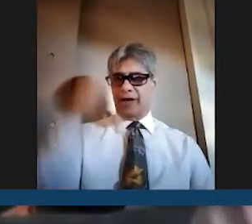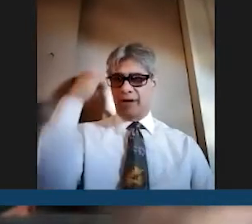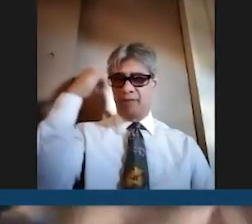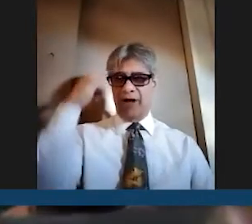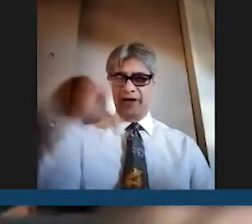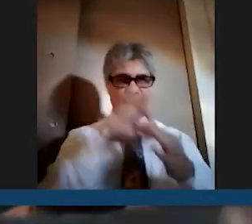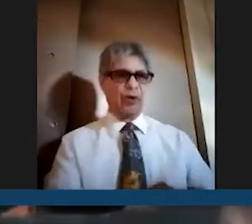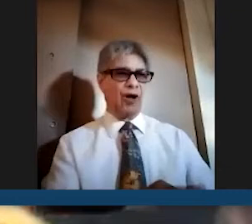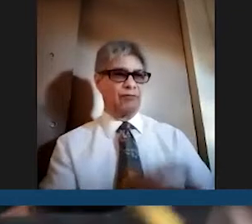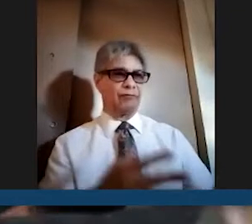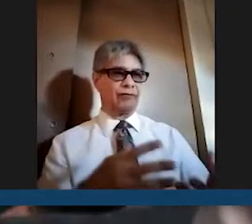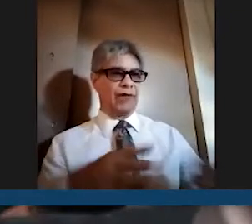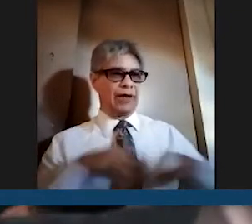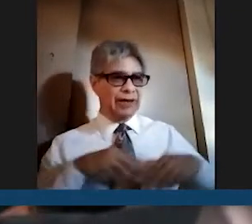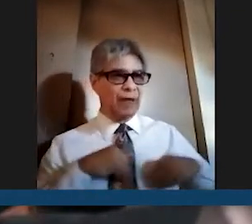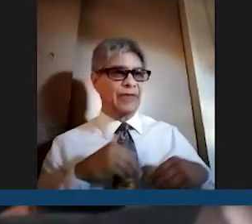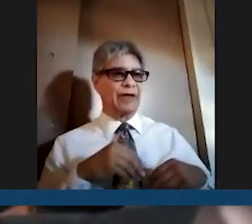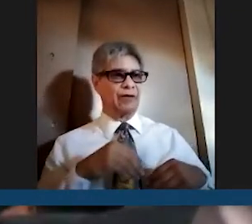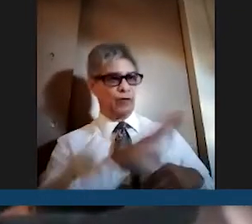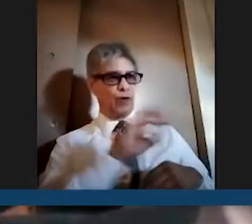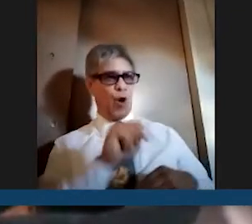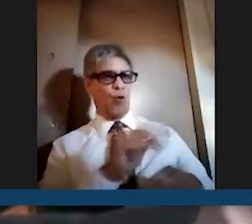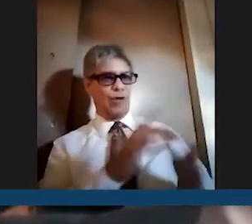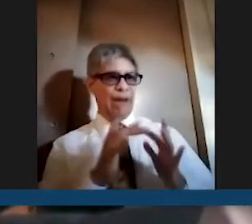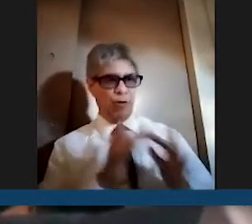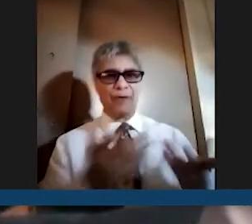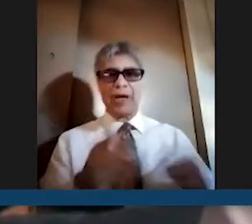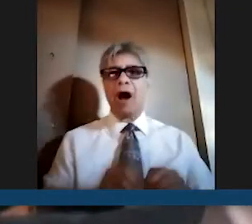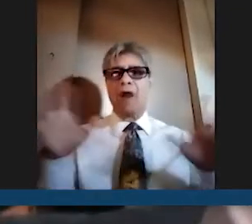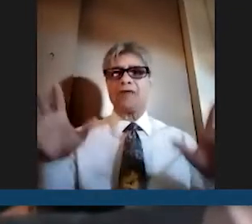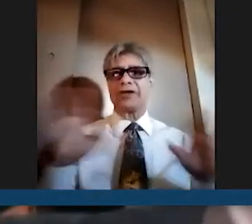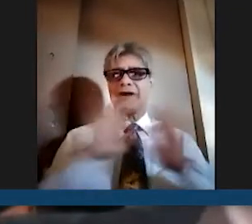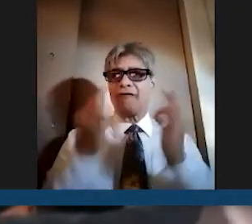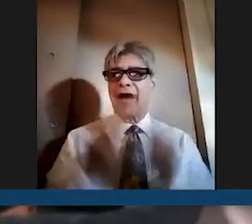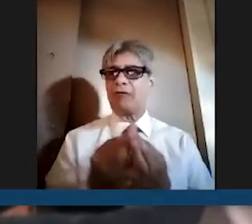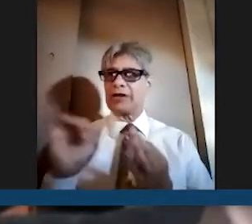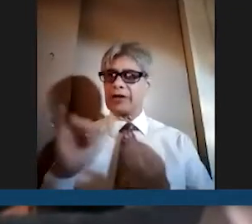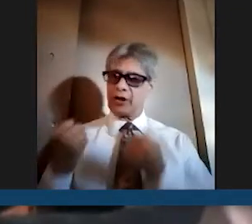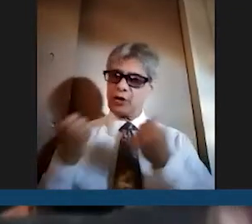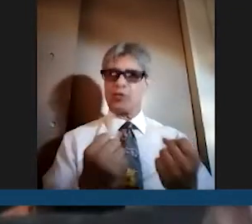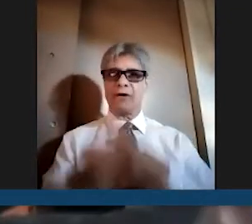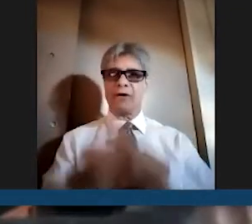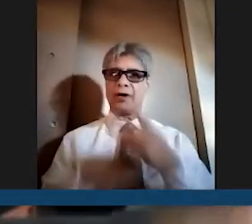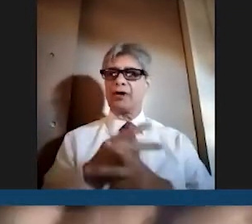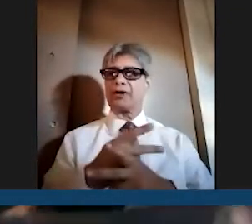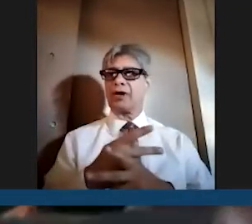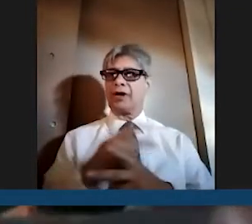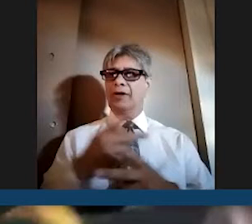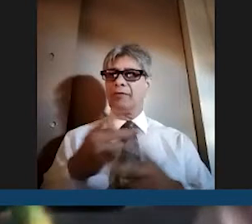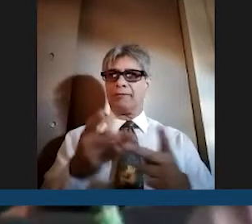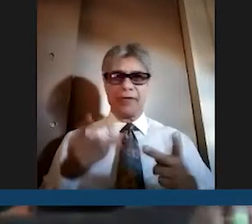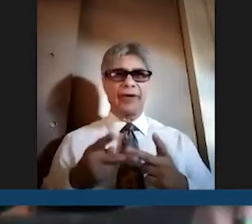around accepting, your own networks. Obviously, families is such a strong tying point within, our